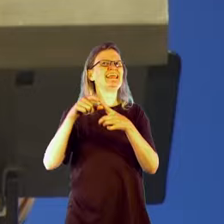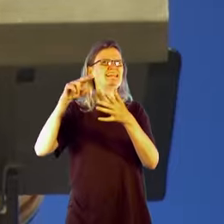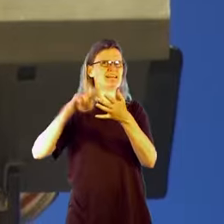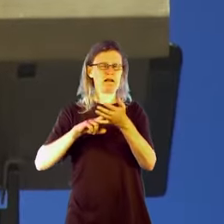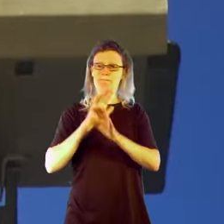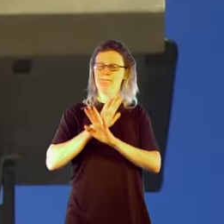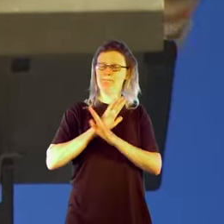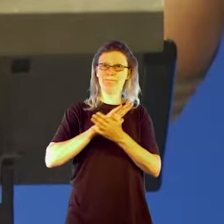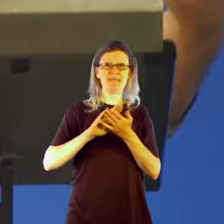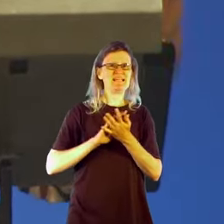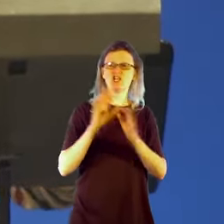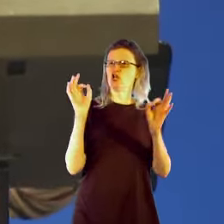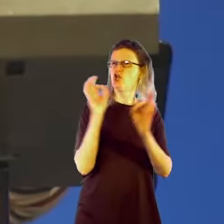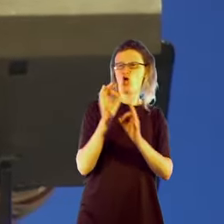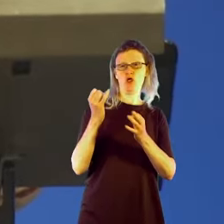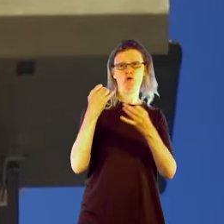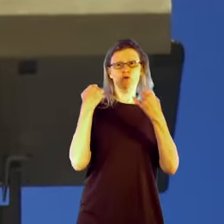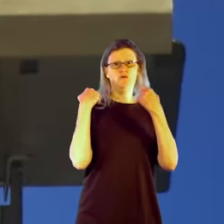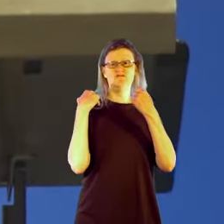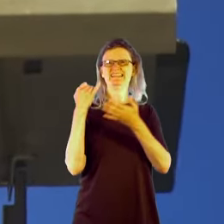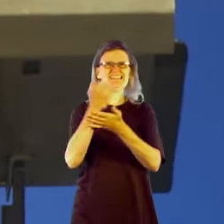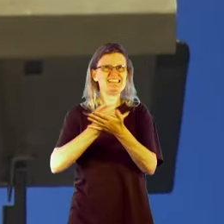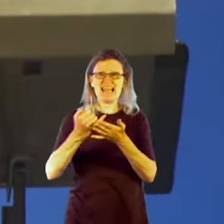have whatever.